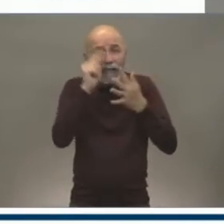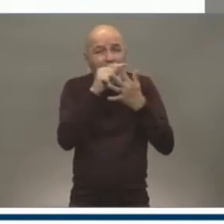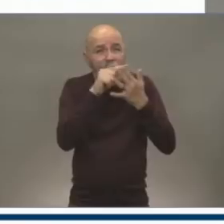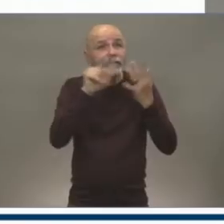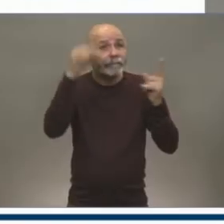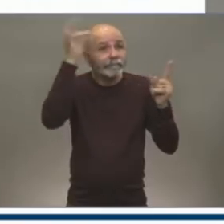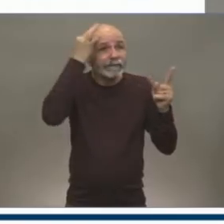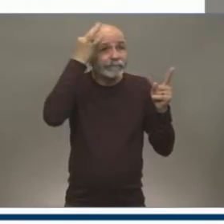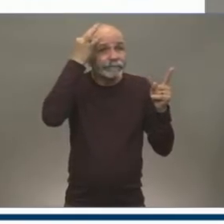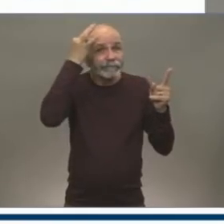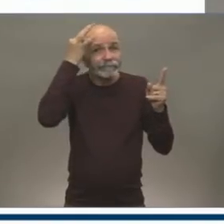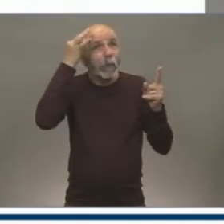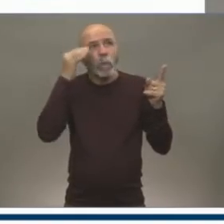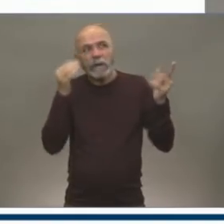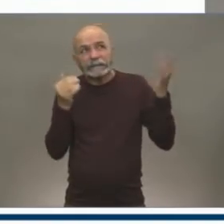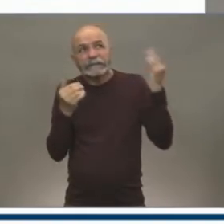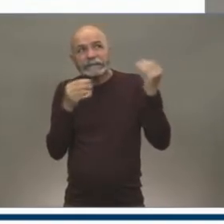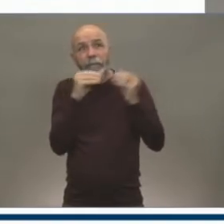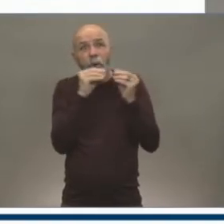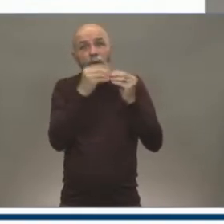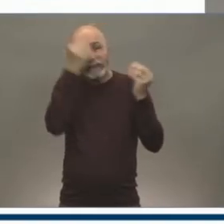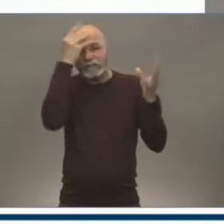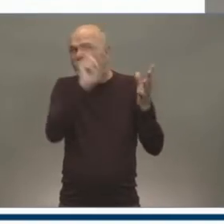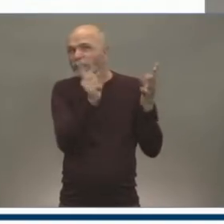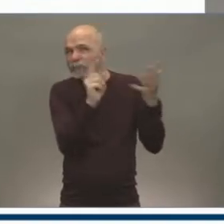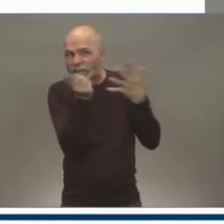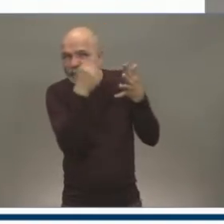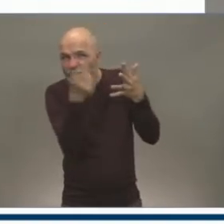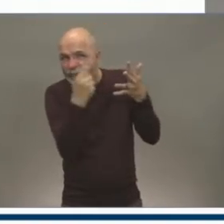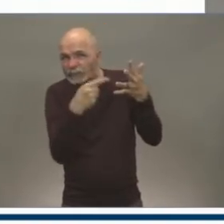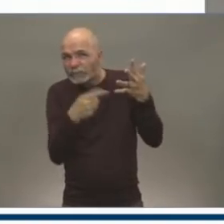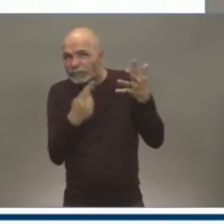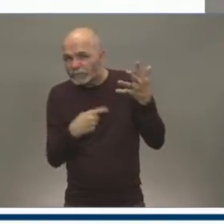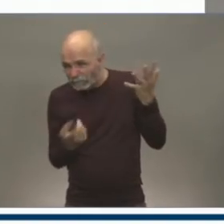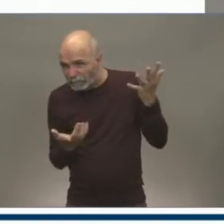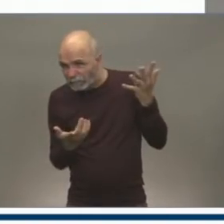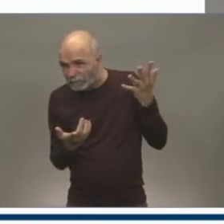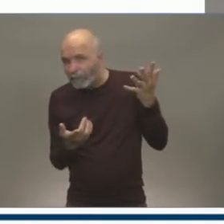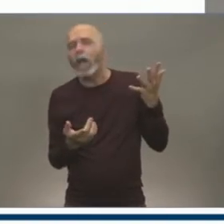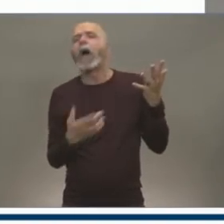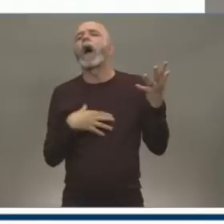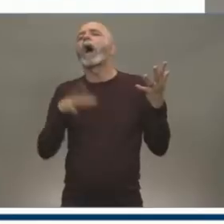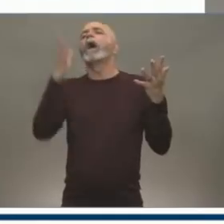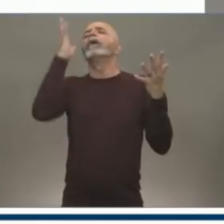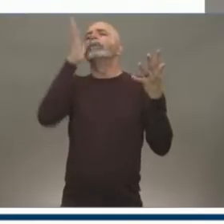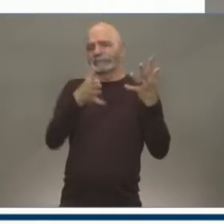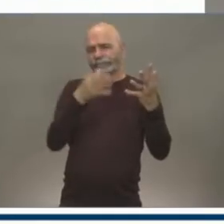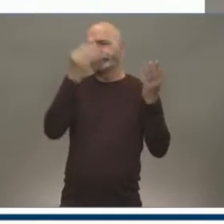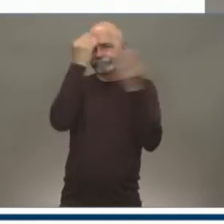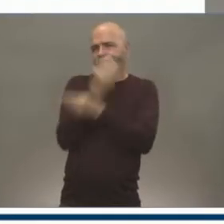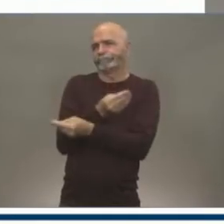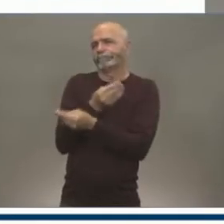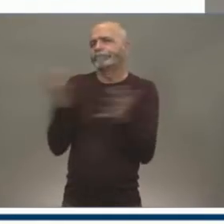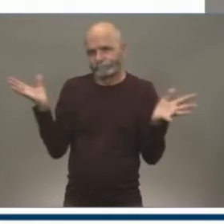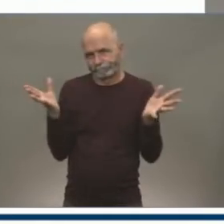our vaccine program plans, we will bring them here and make sure all Nova Scotians are aware of